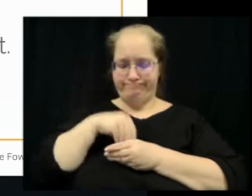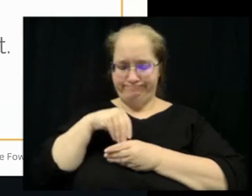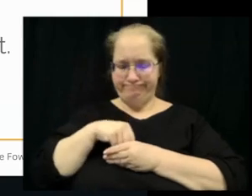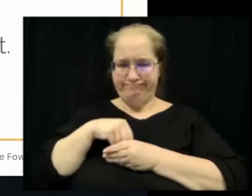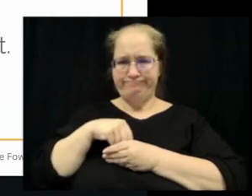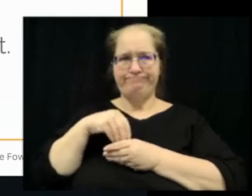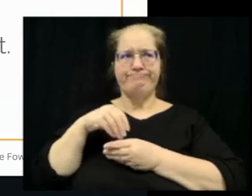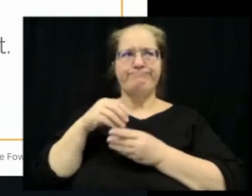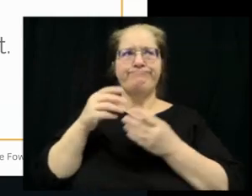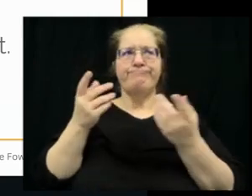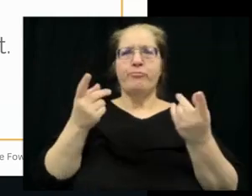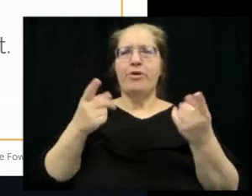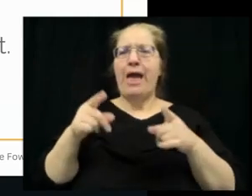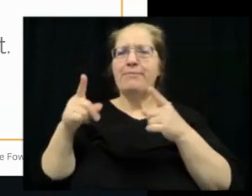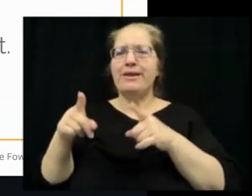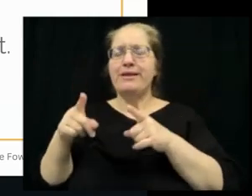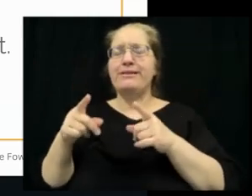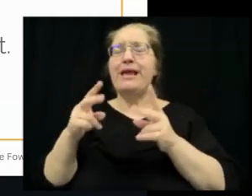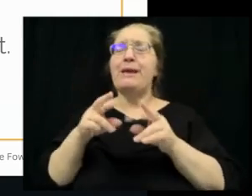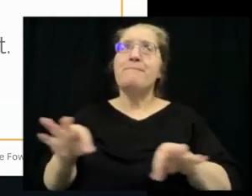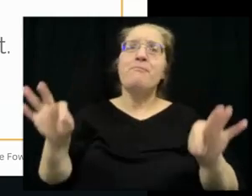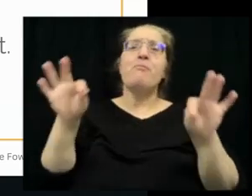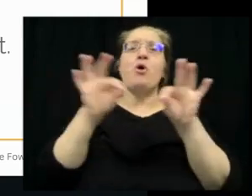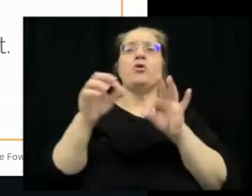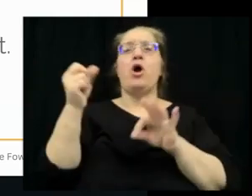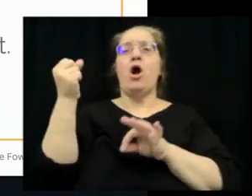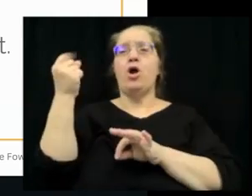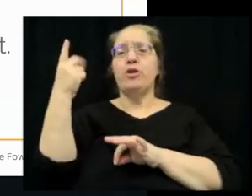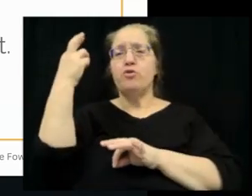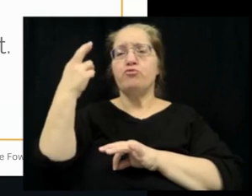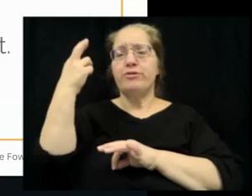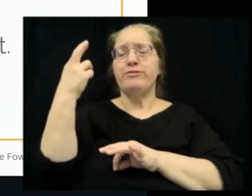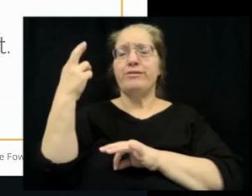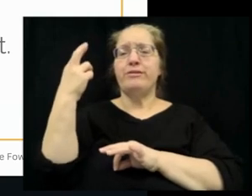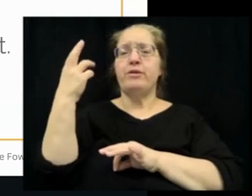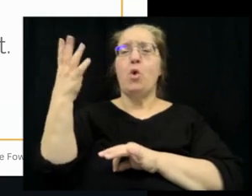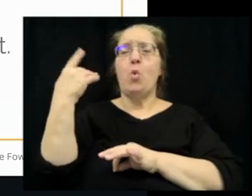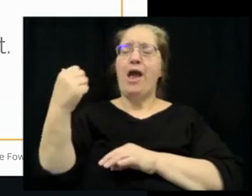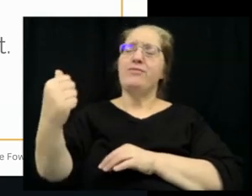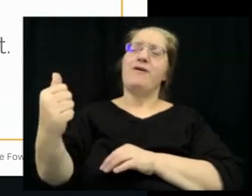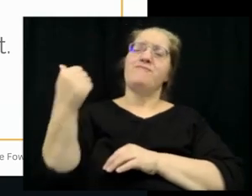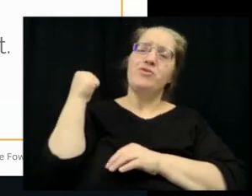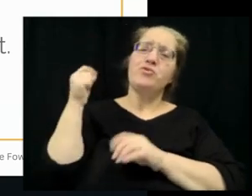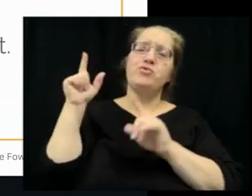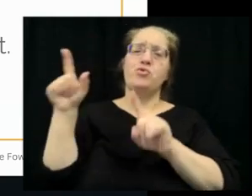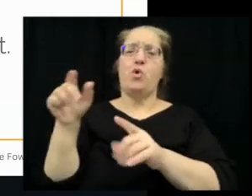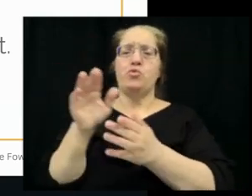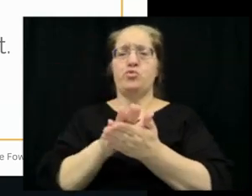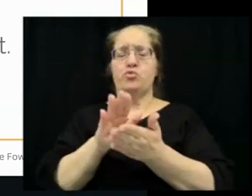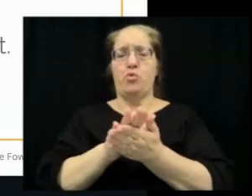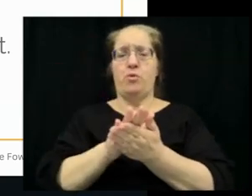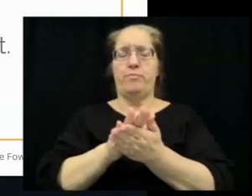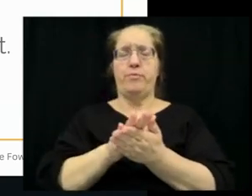the source of their school refusal. When I look back over my school refusal